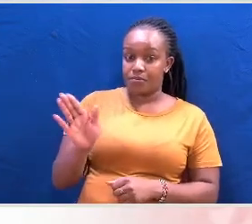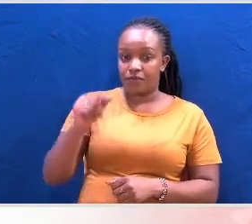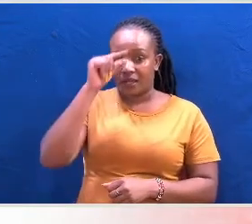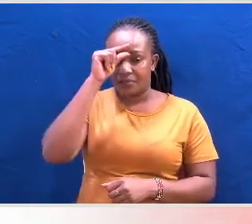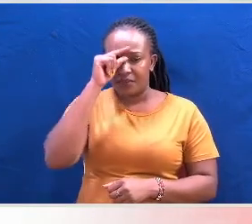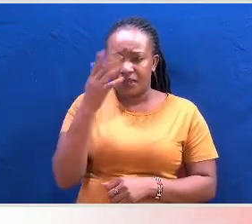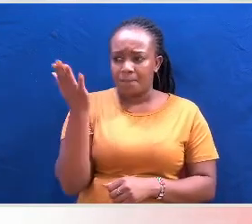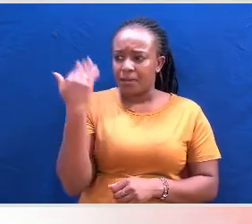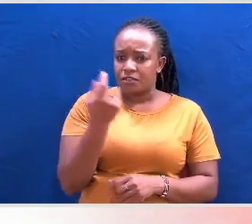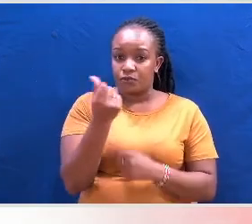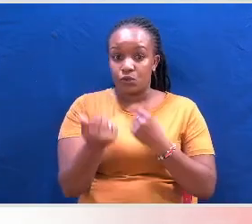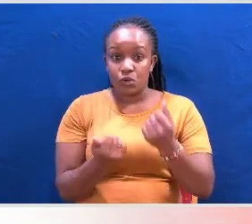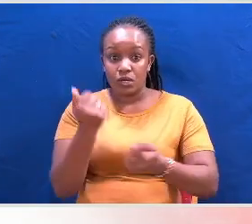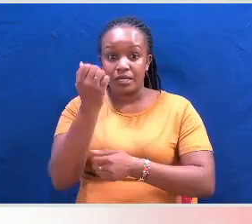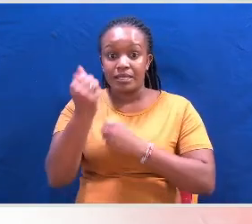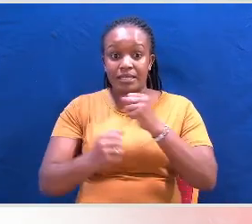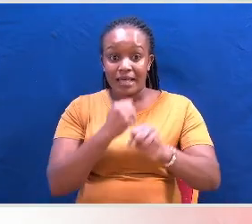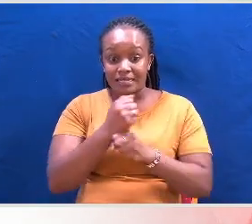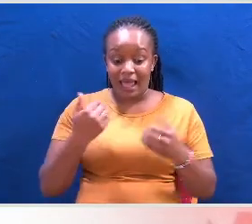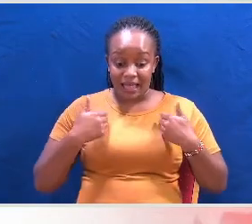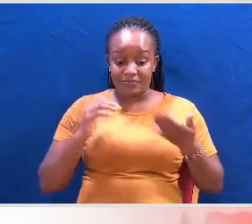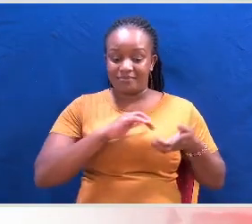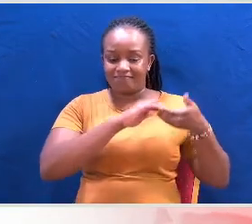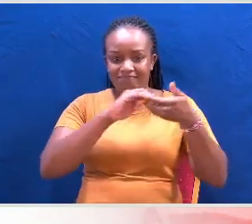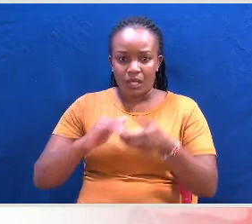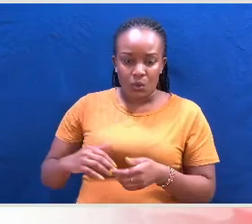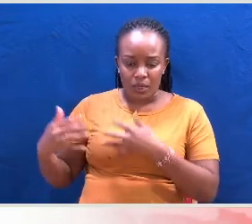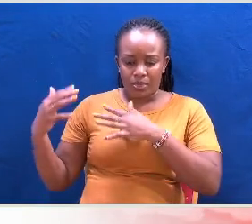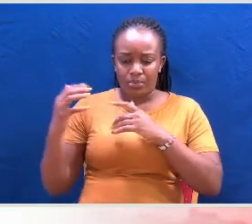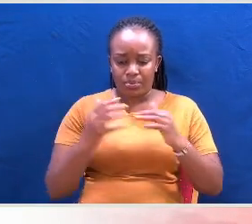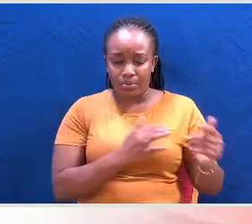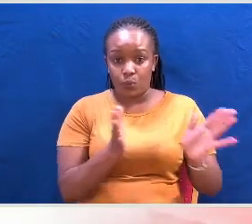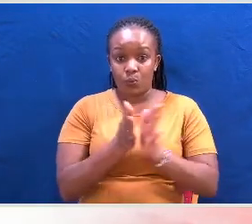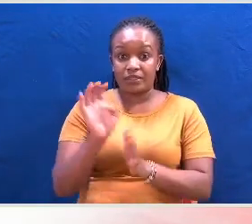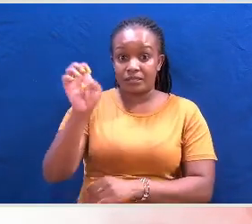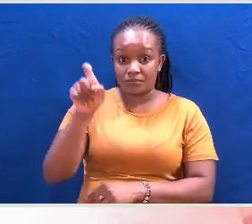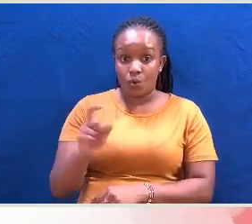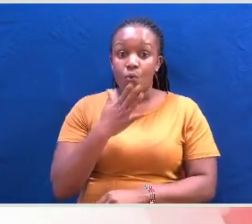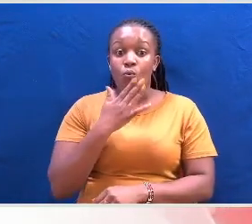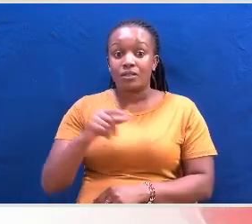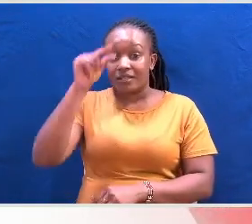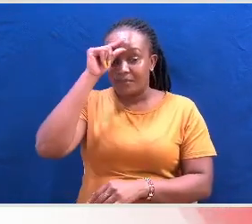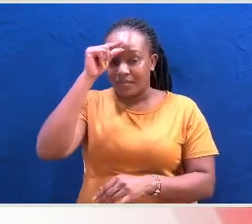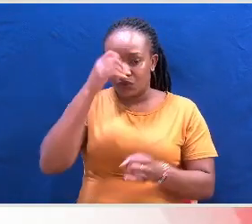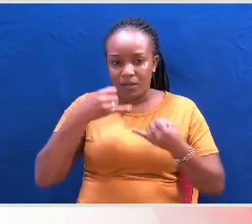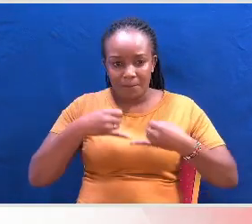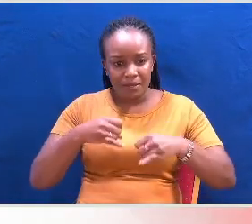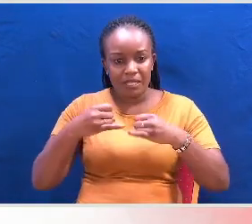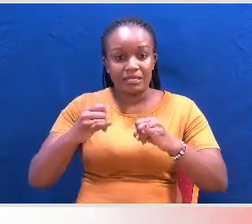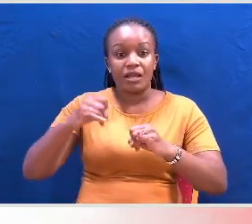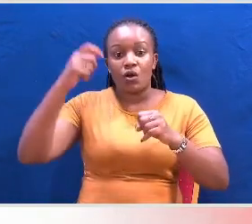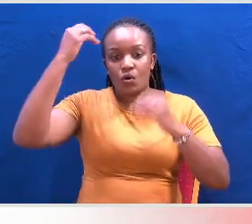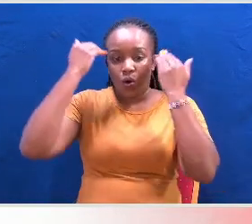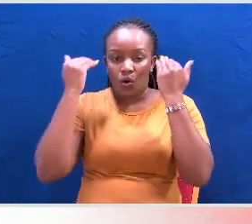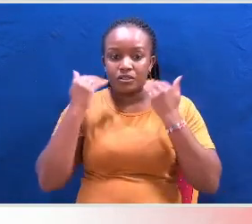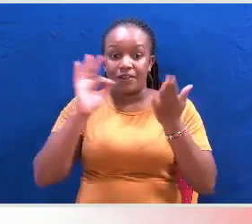past few years been engaging in a push-and-pull fight with the executive, now wants the government to implement the judiciary fund that